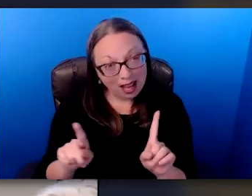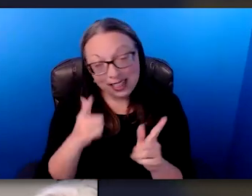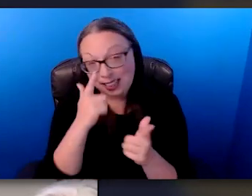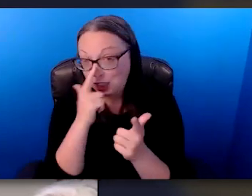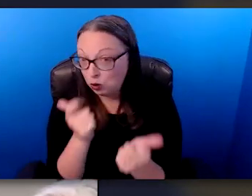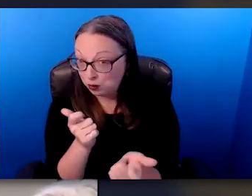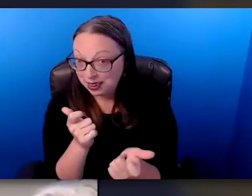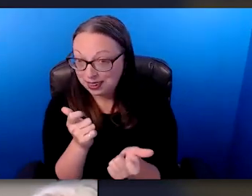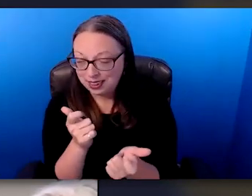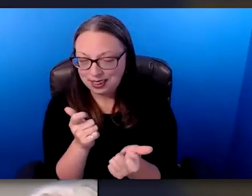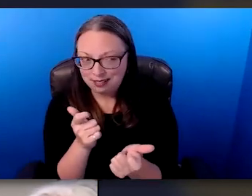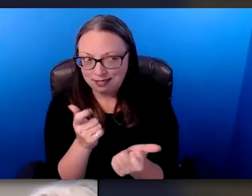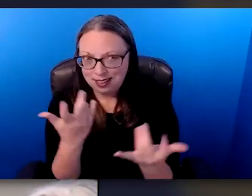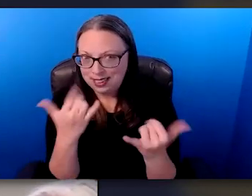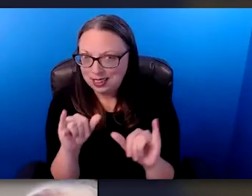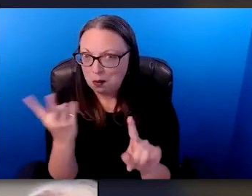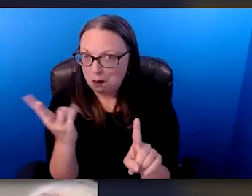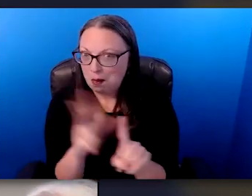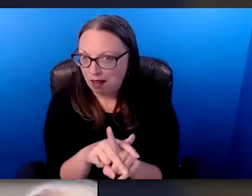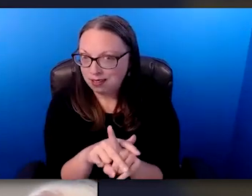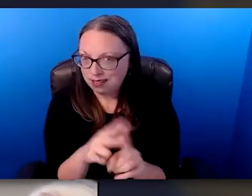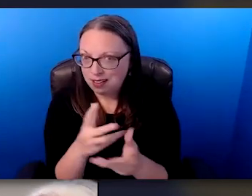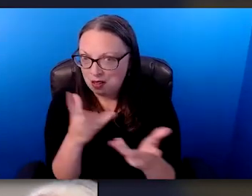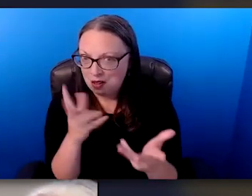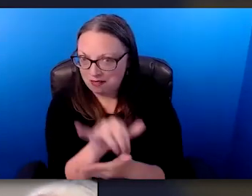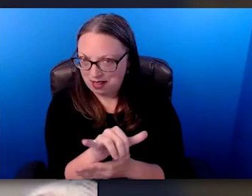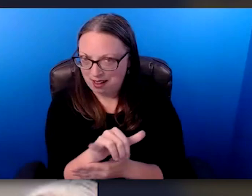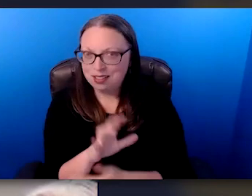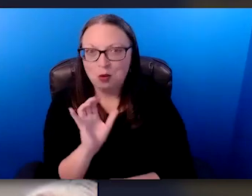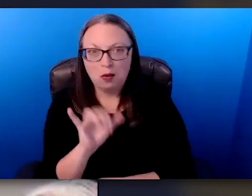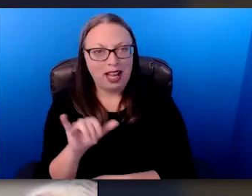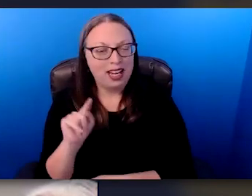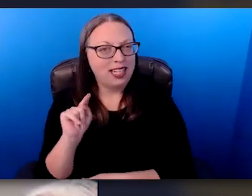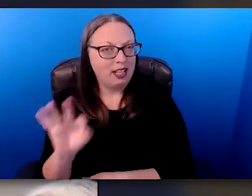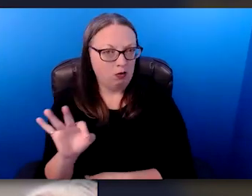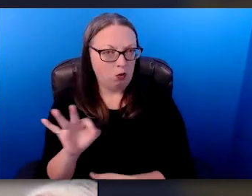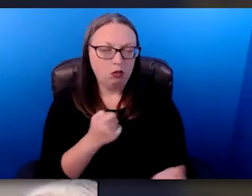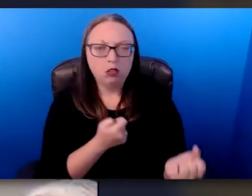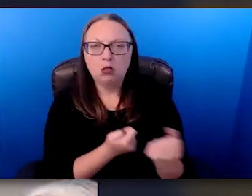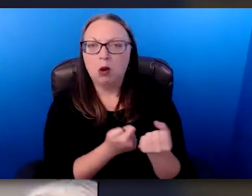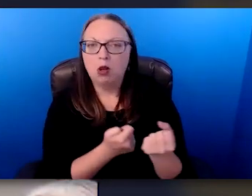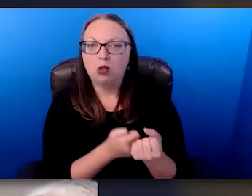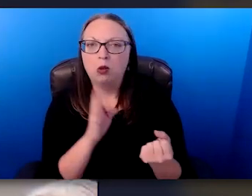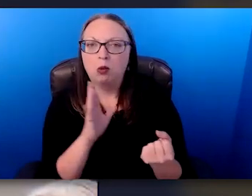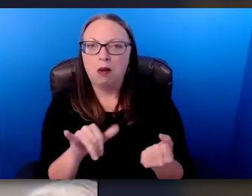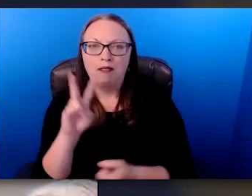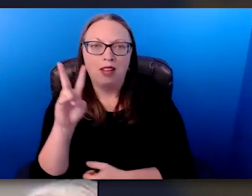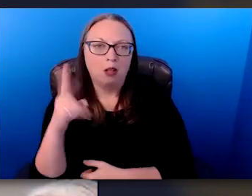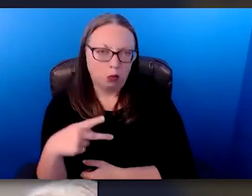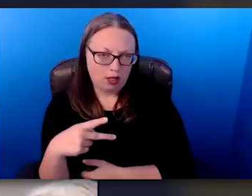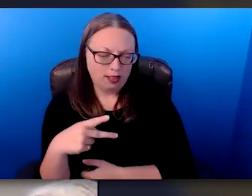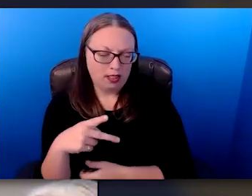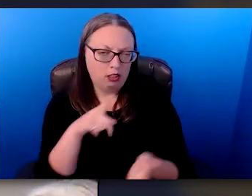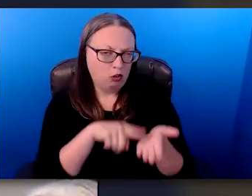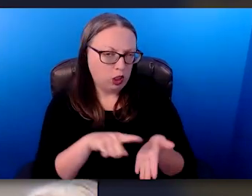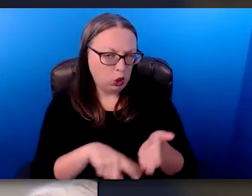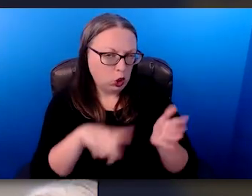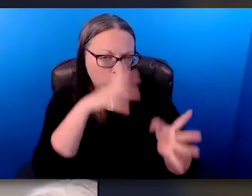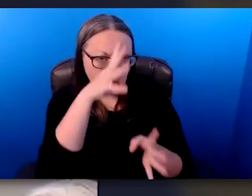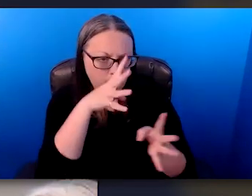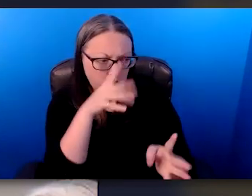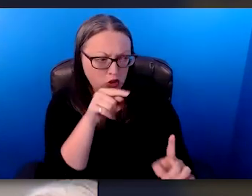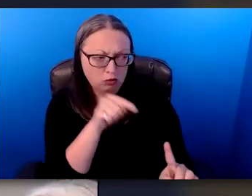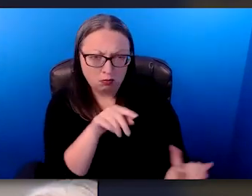interestingly, a lot of it's quite relevant. Like, I think that task force, which was sponsored by our, Vice President Research and Innovation, did some